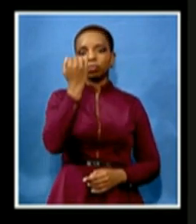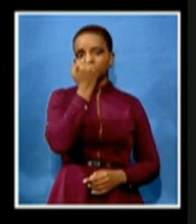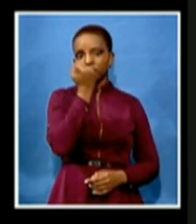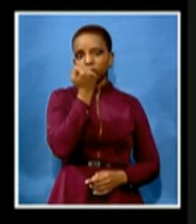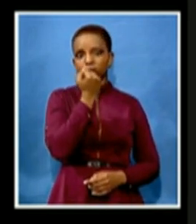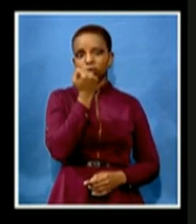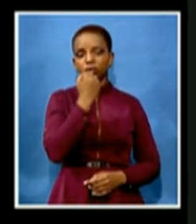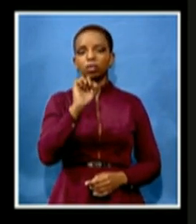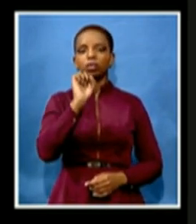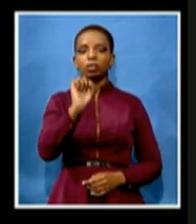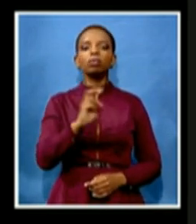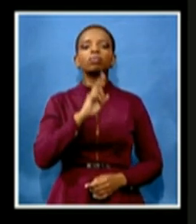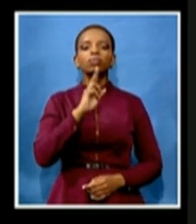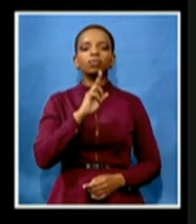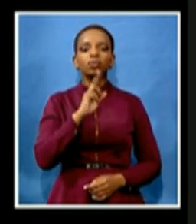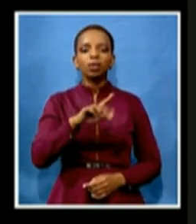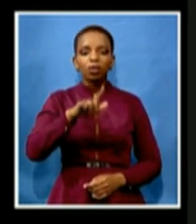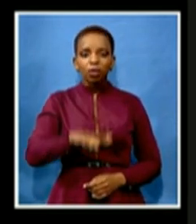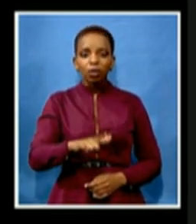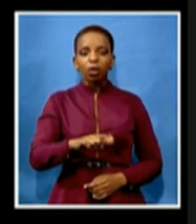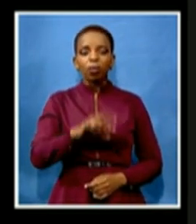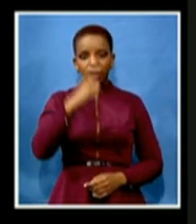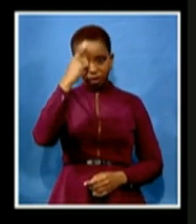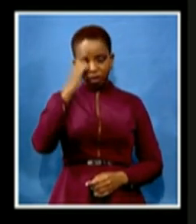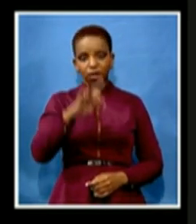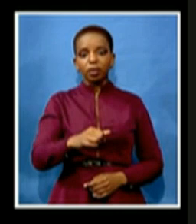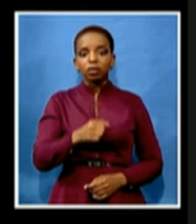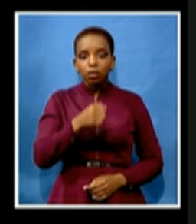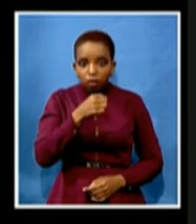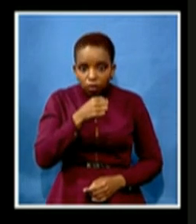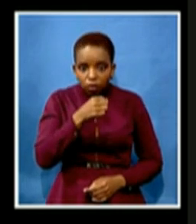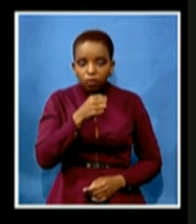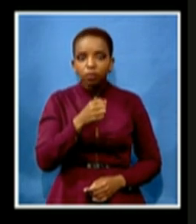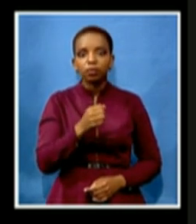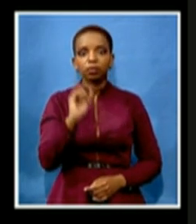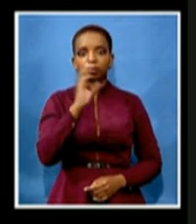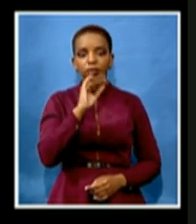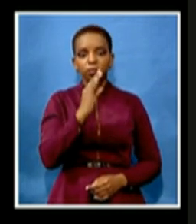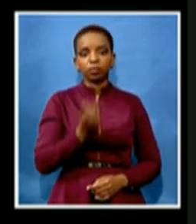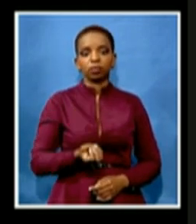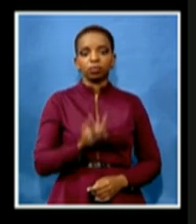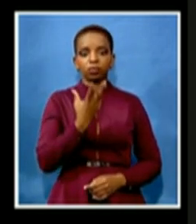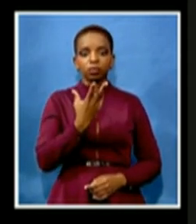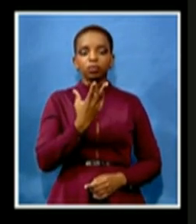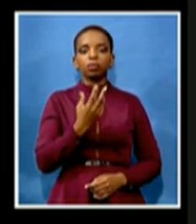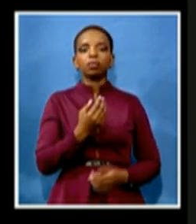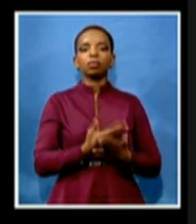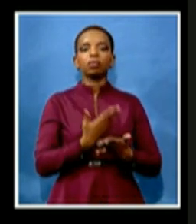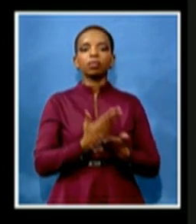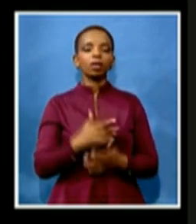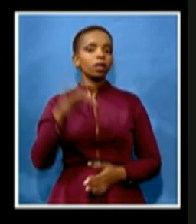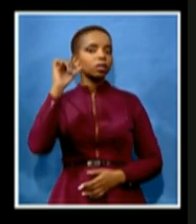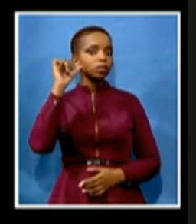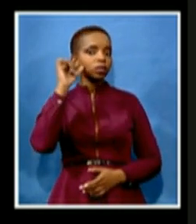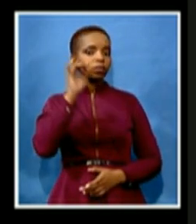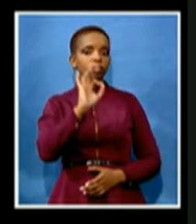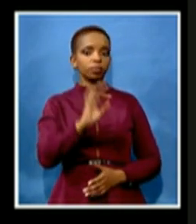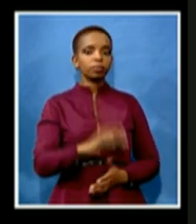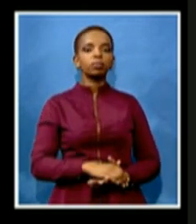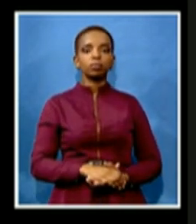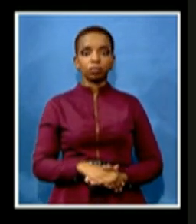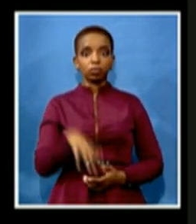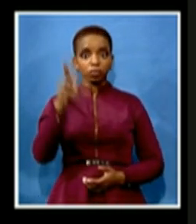closer to your gadgets so that you can hear you. Thank you. Can you hear me now? Is that much better?